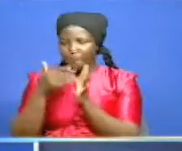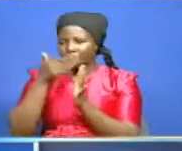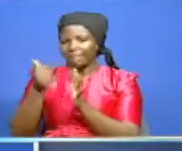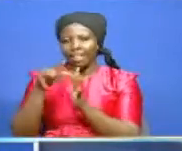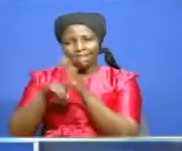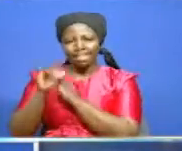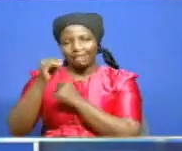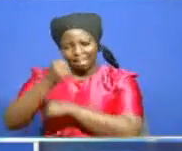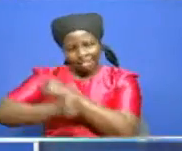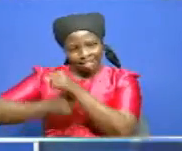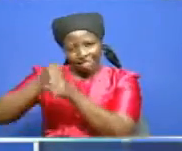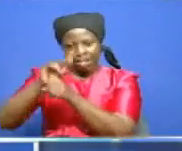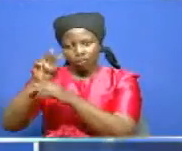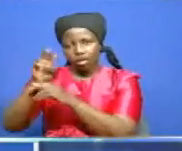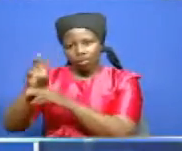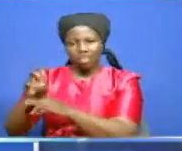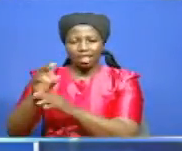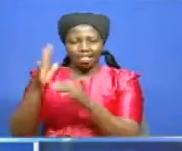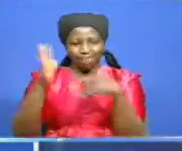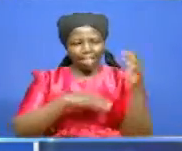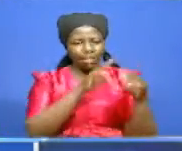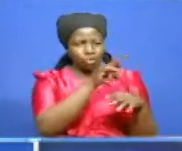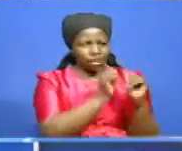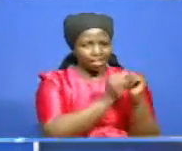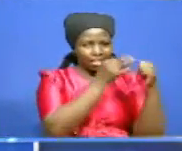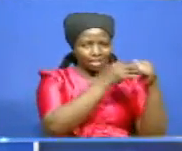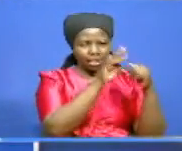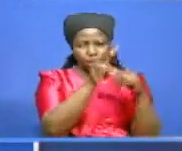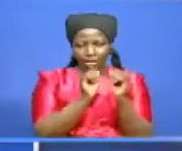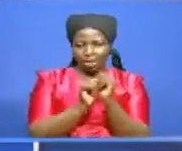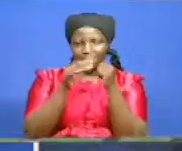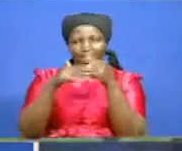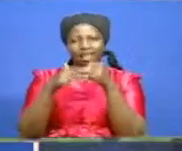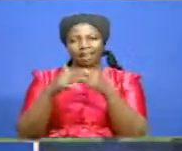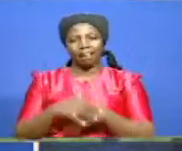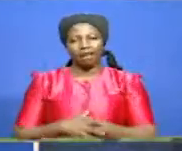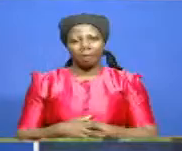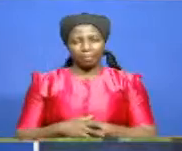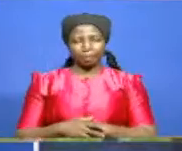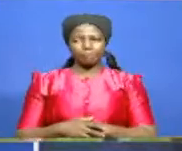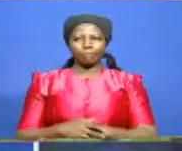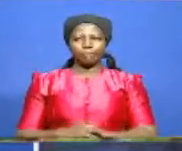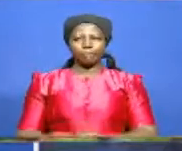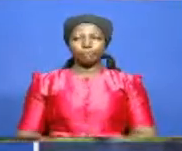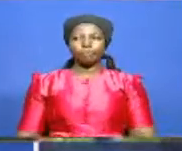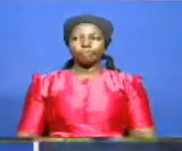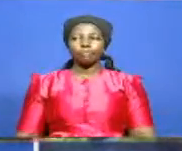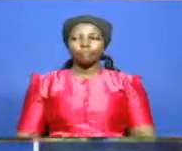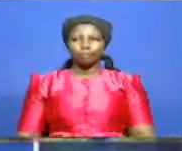in 2020 than in 2018 and 2019.